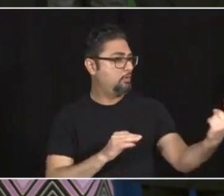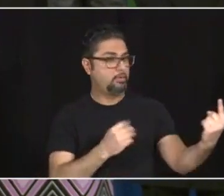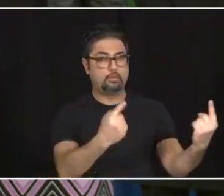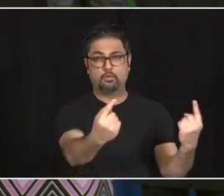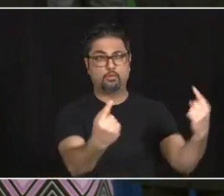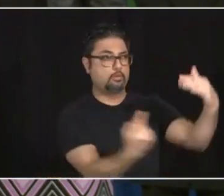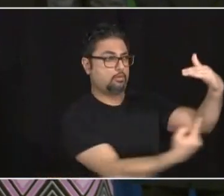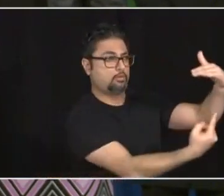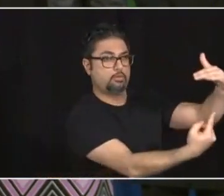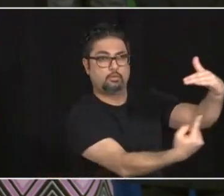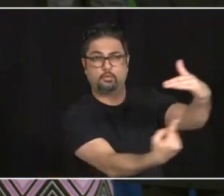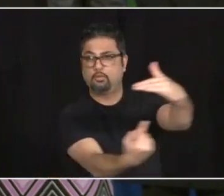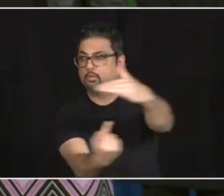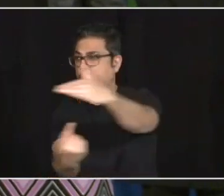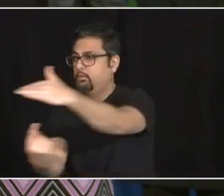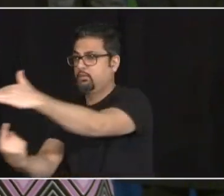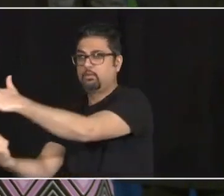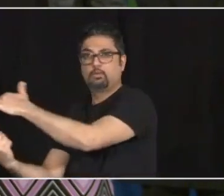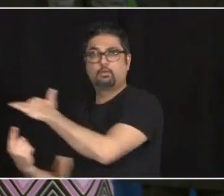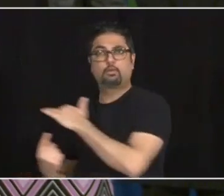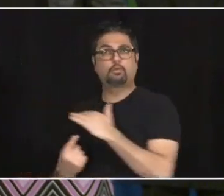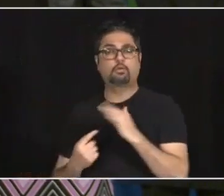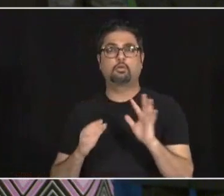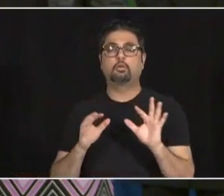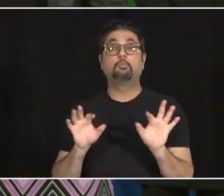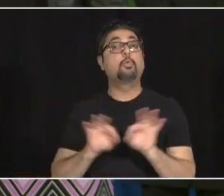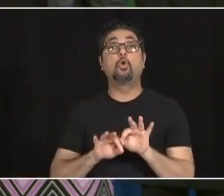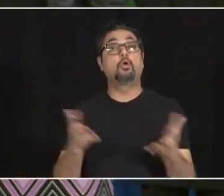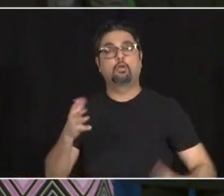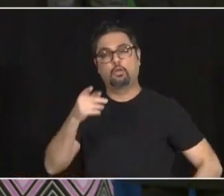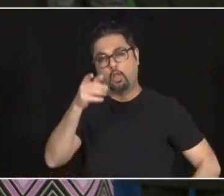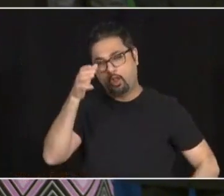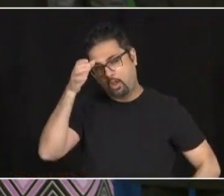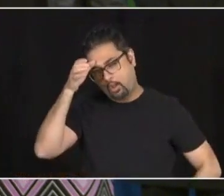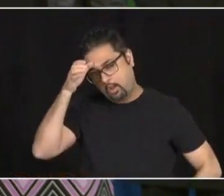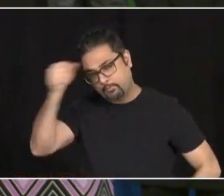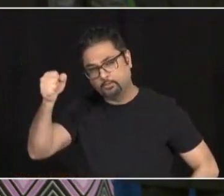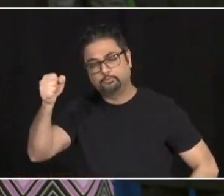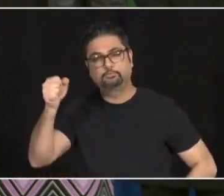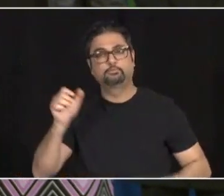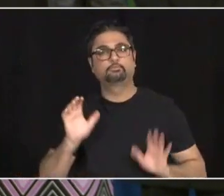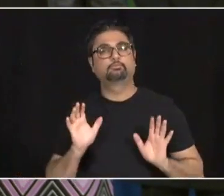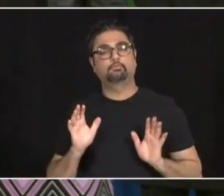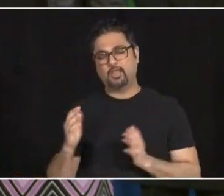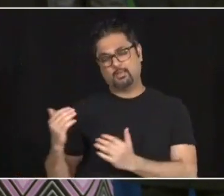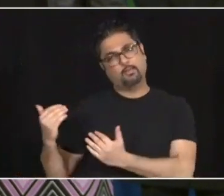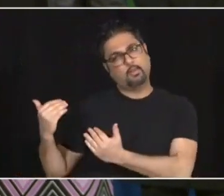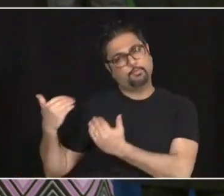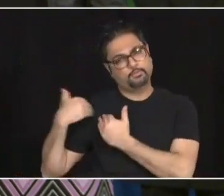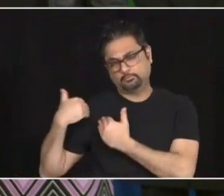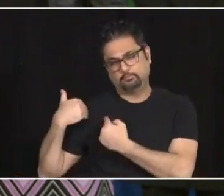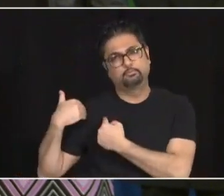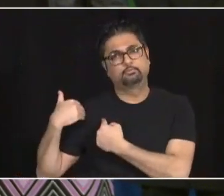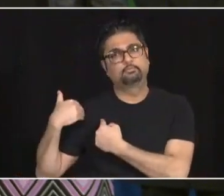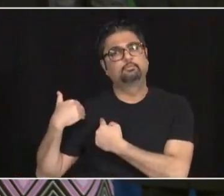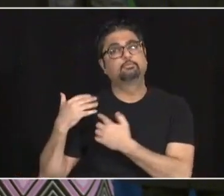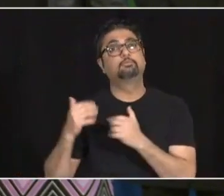people have to use common sense and be responsible. And again, vast majority of people are doing